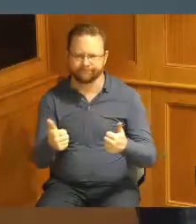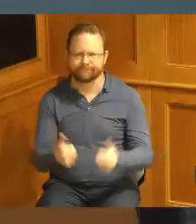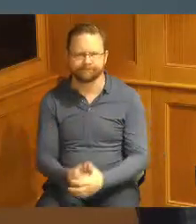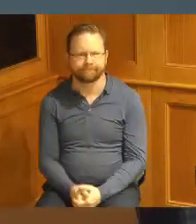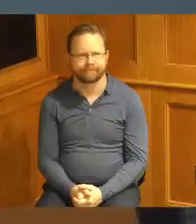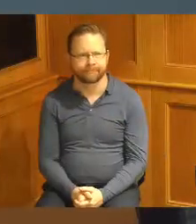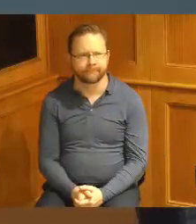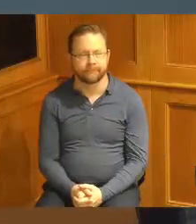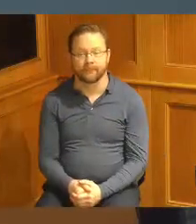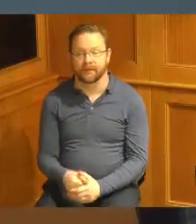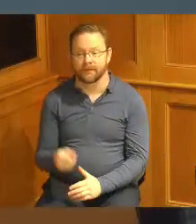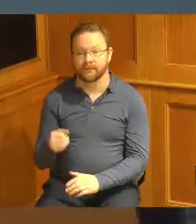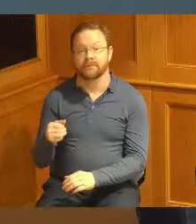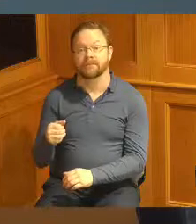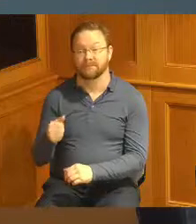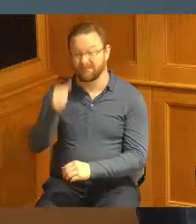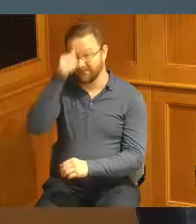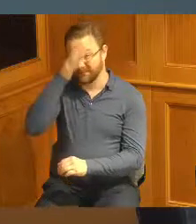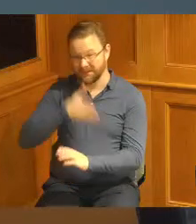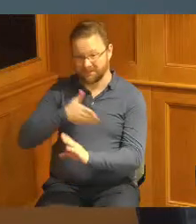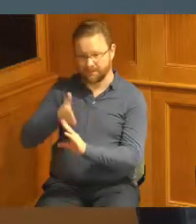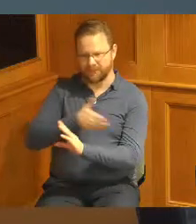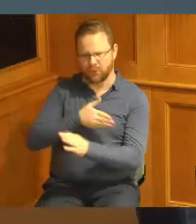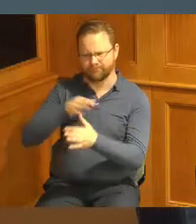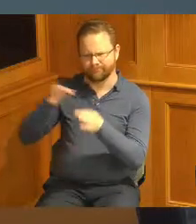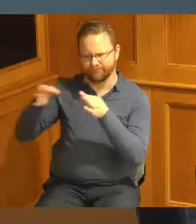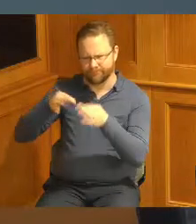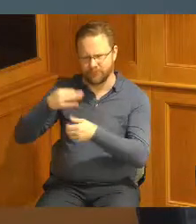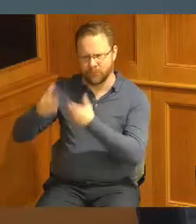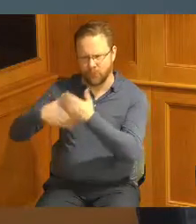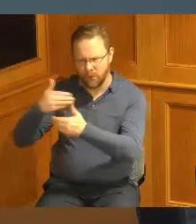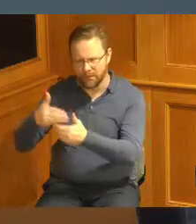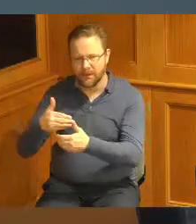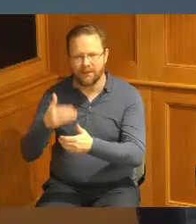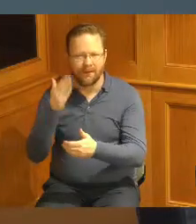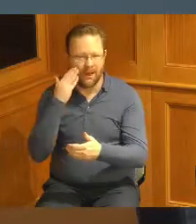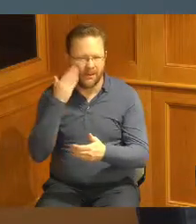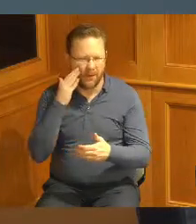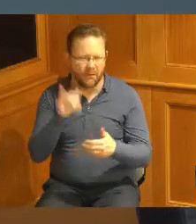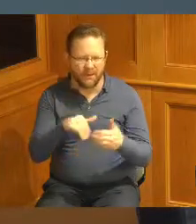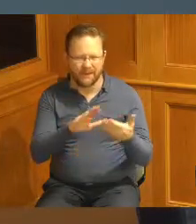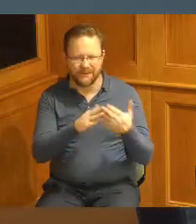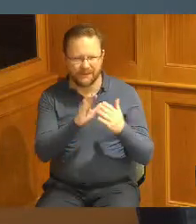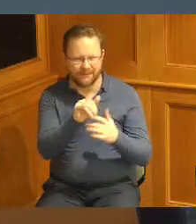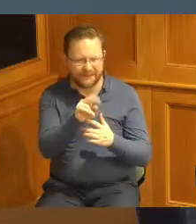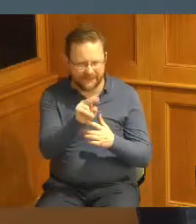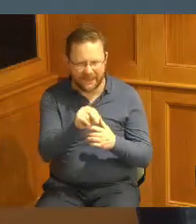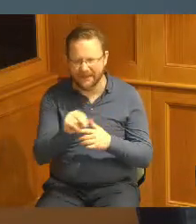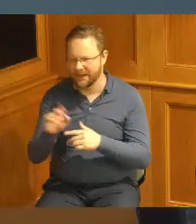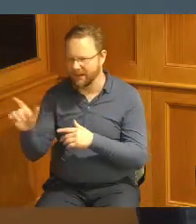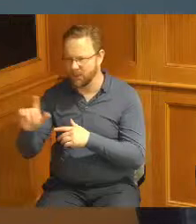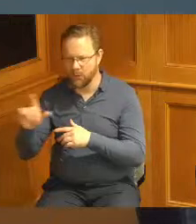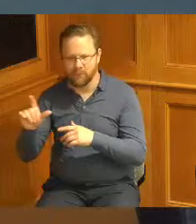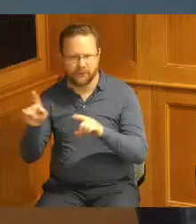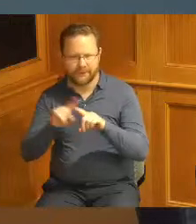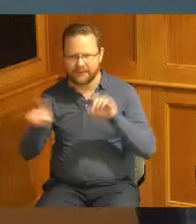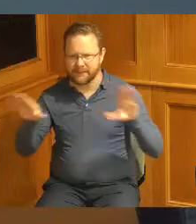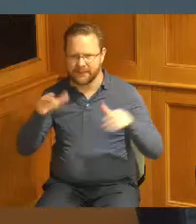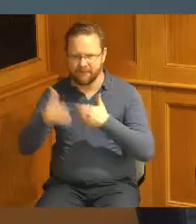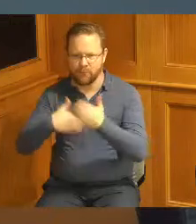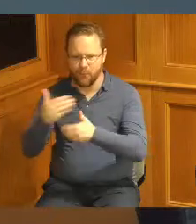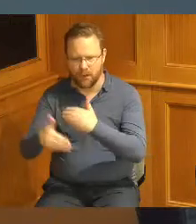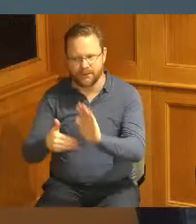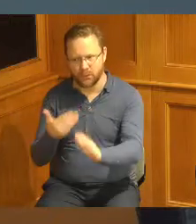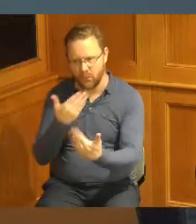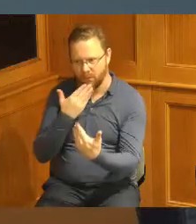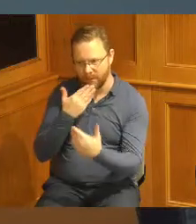the previous gentleman talked about the process in Cincinnati will be different than the one in Louisville. That was one of my questions, so he answered